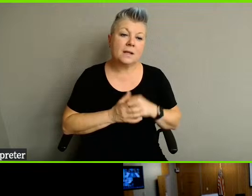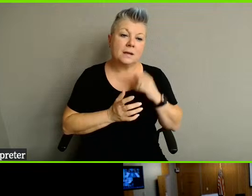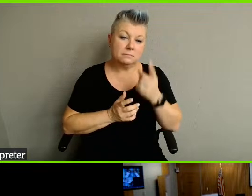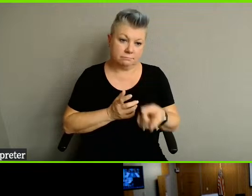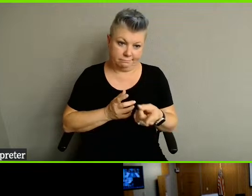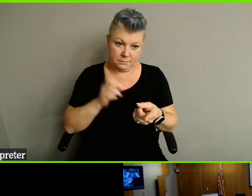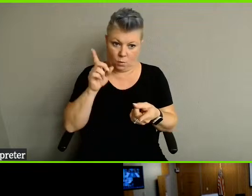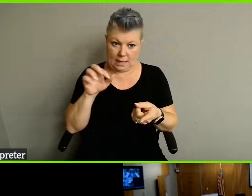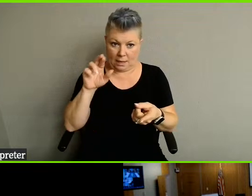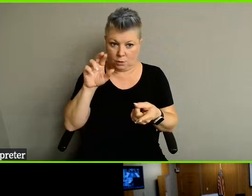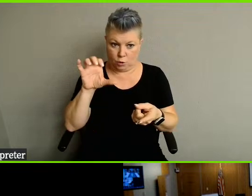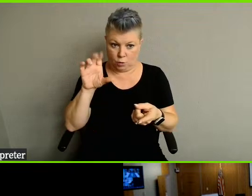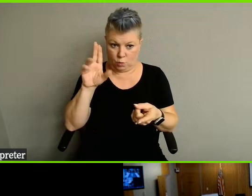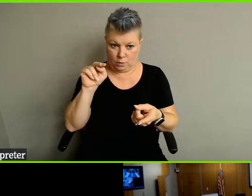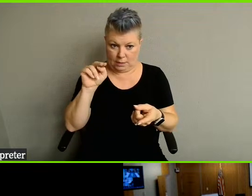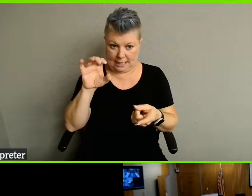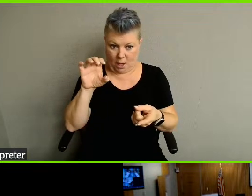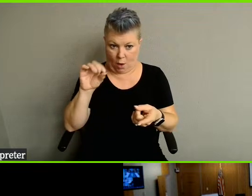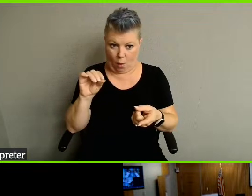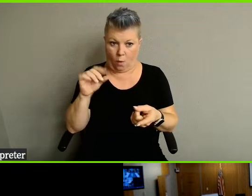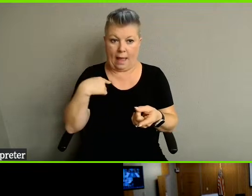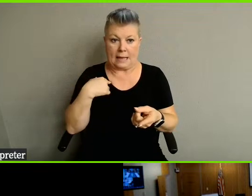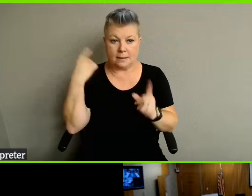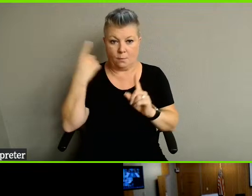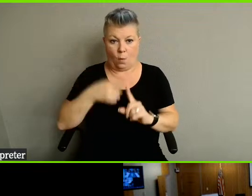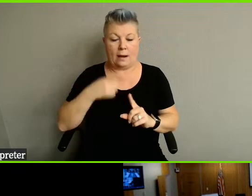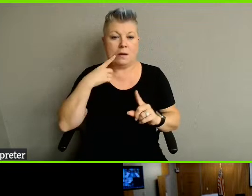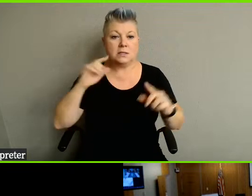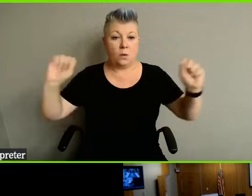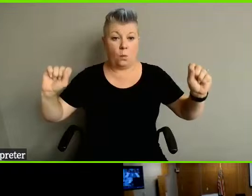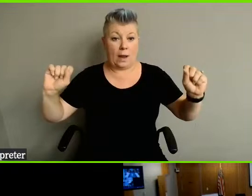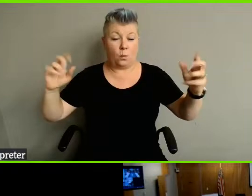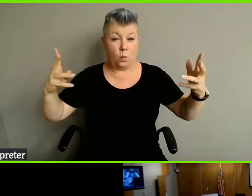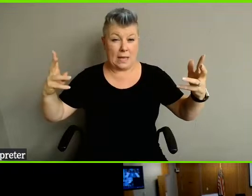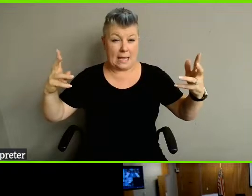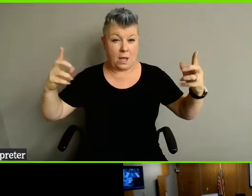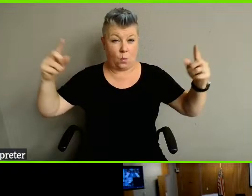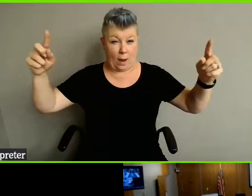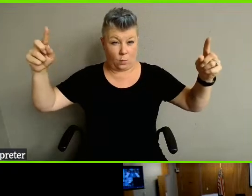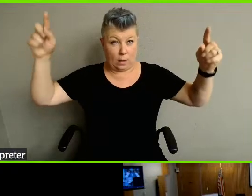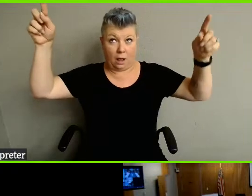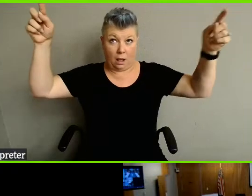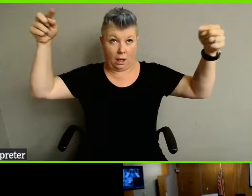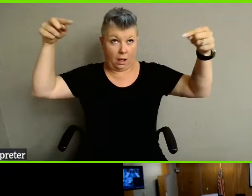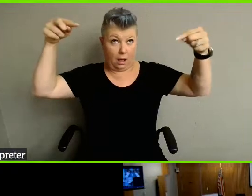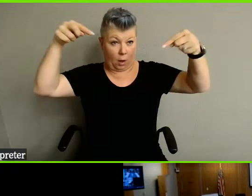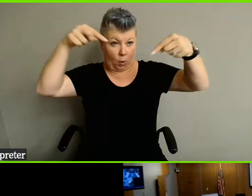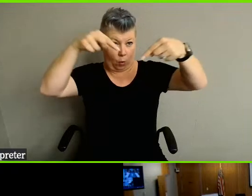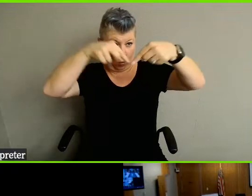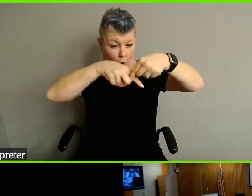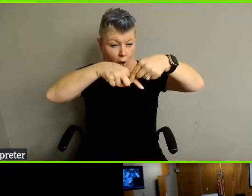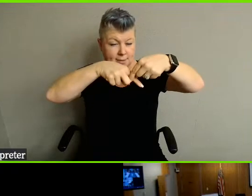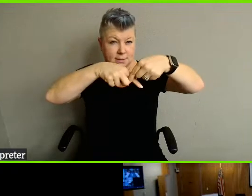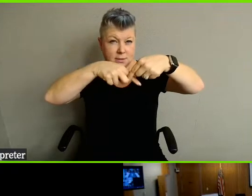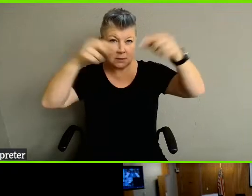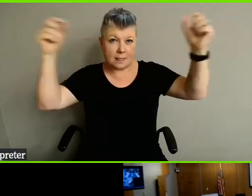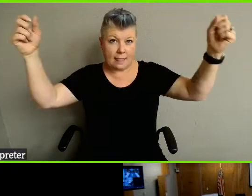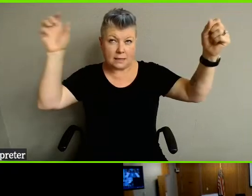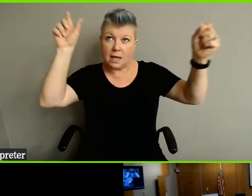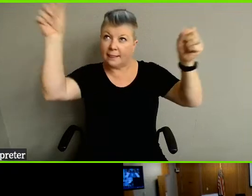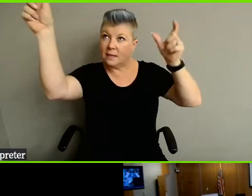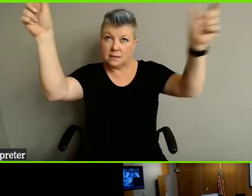Dr. Cooney brought up a point, which is cross-referencing the panorama survey with the principal collaboration